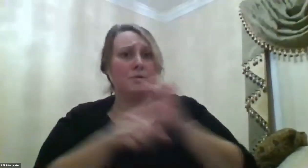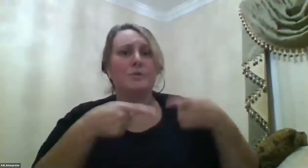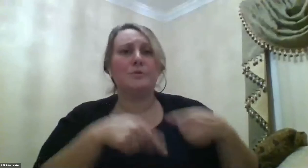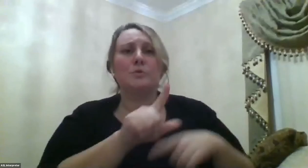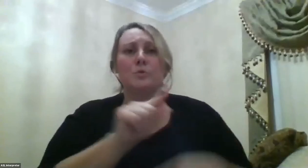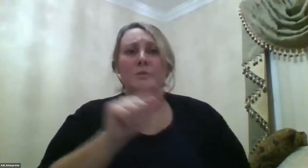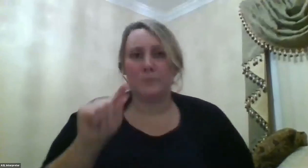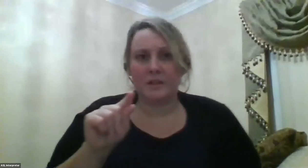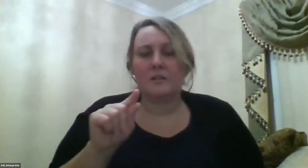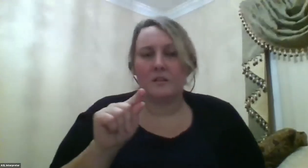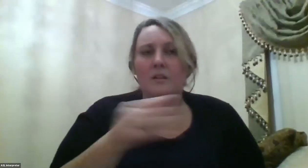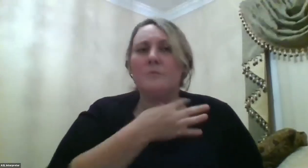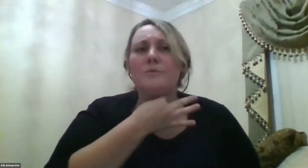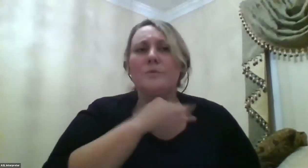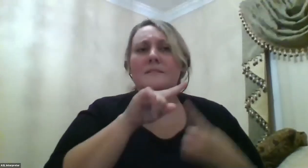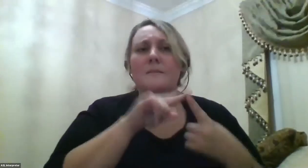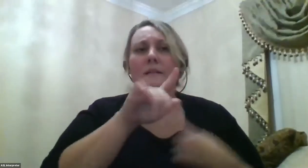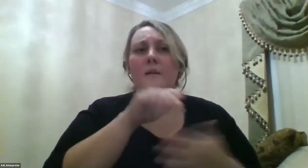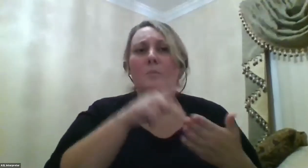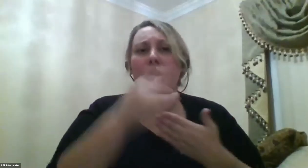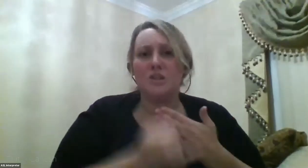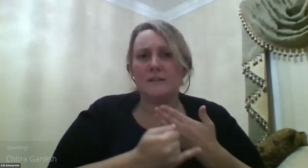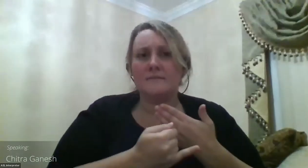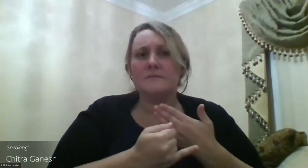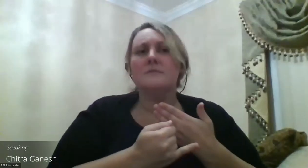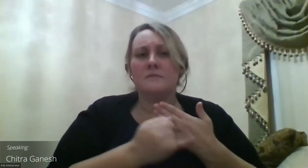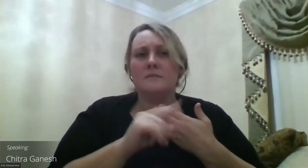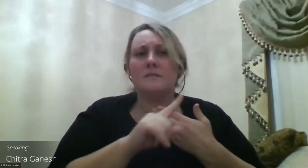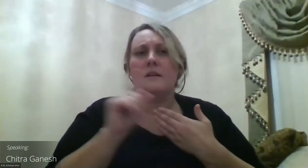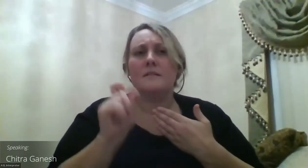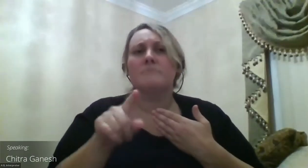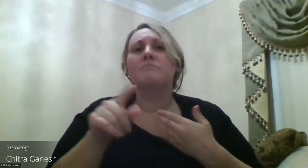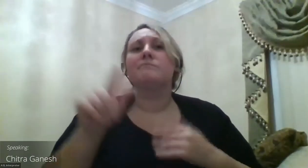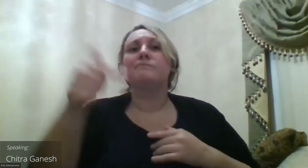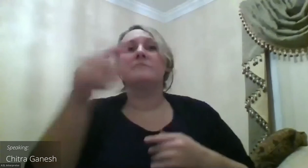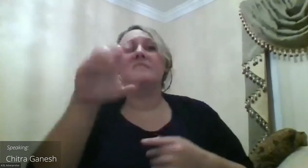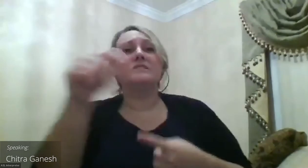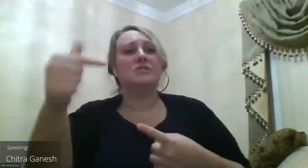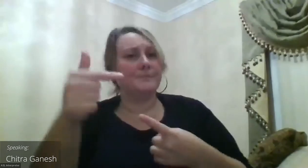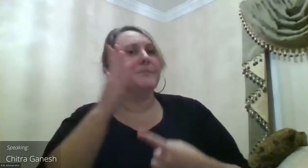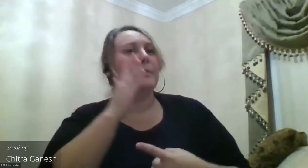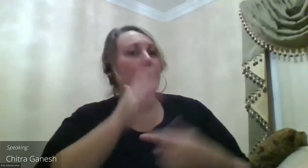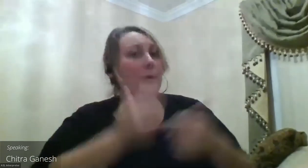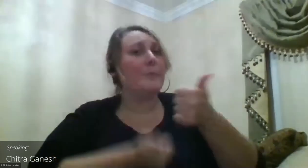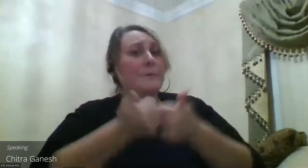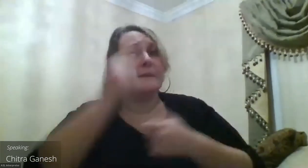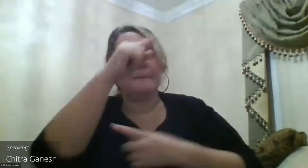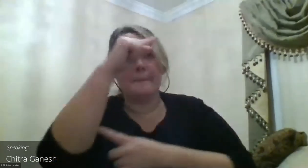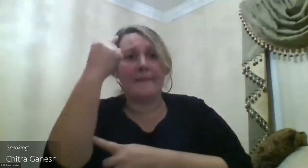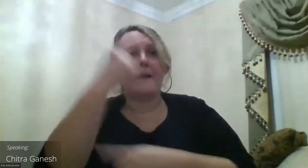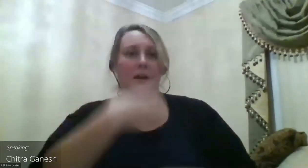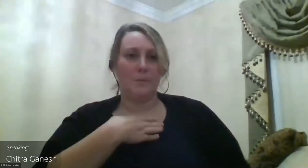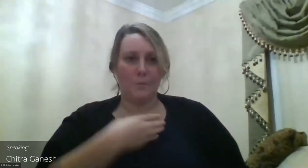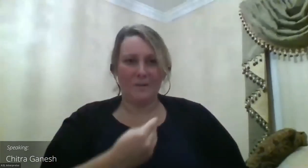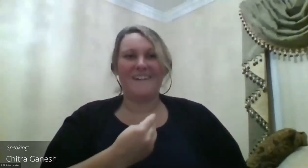black and white, by the way, they're going to be largely monochromatic with a few hints of color, but I, this is